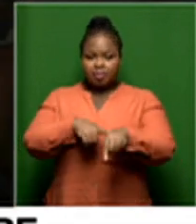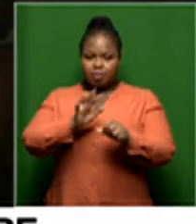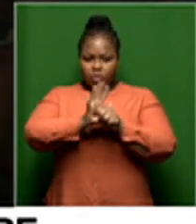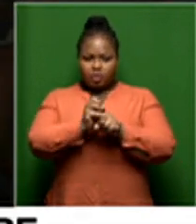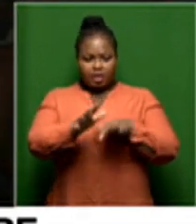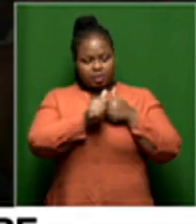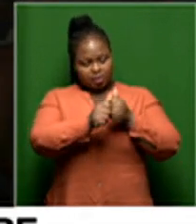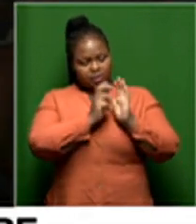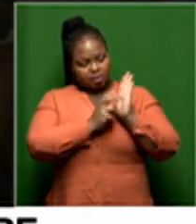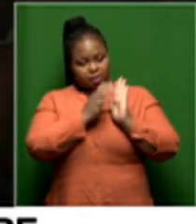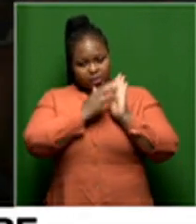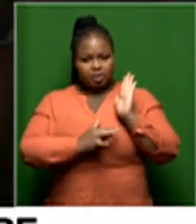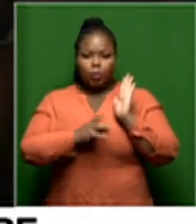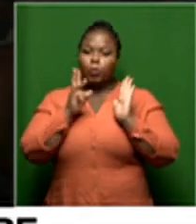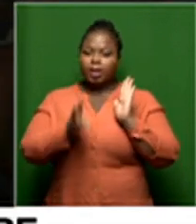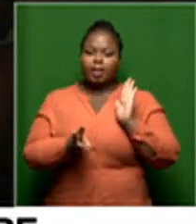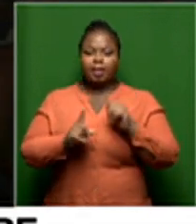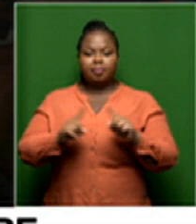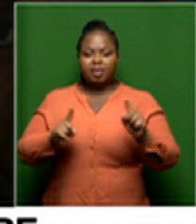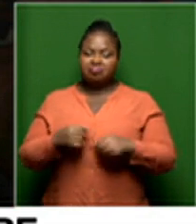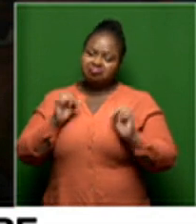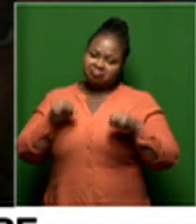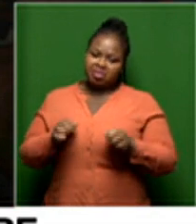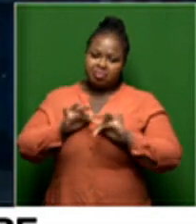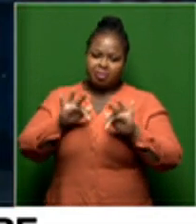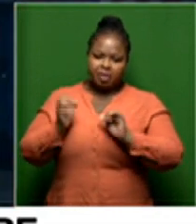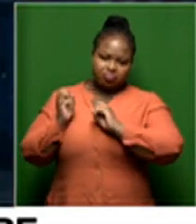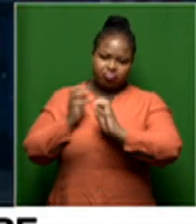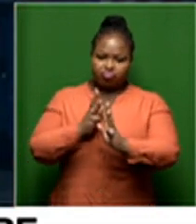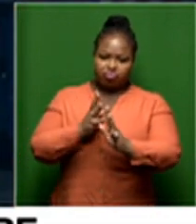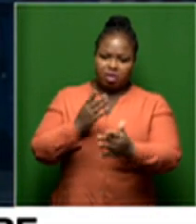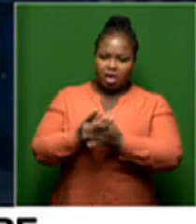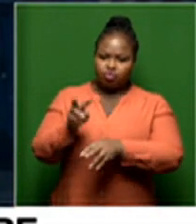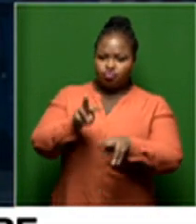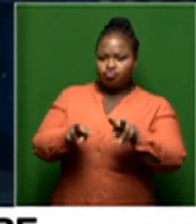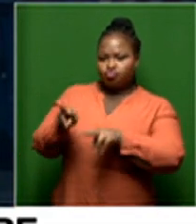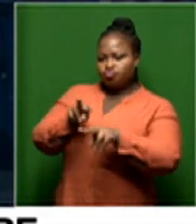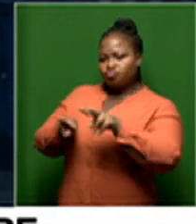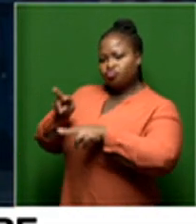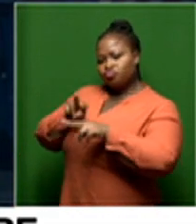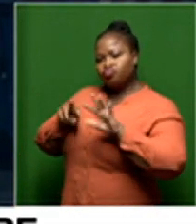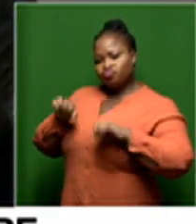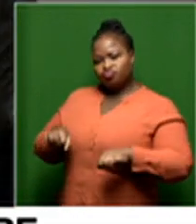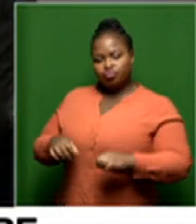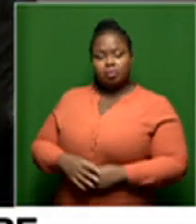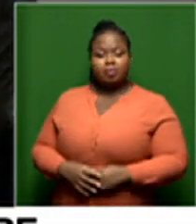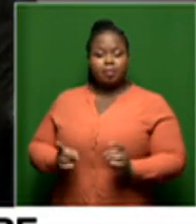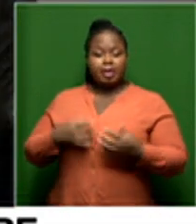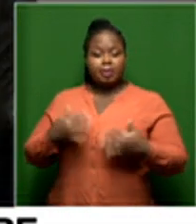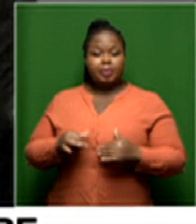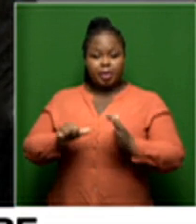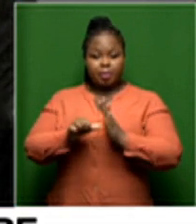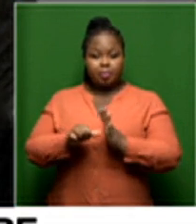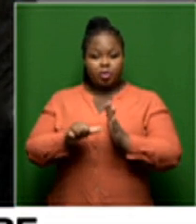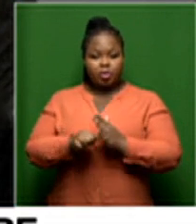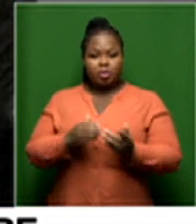COVID protocols very closely, but we are still allowing people to come and view. We have some very important